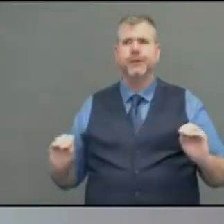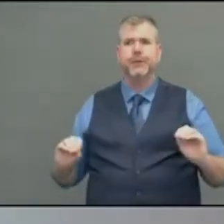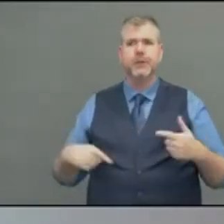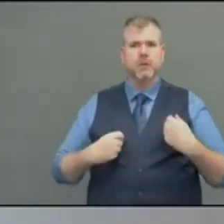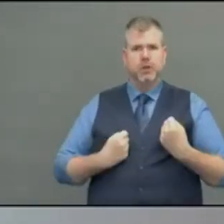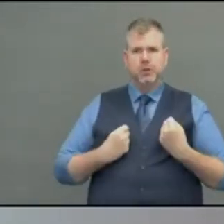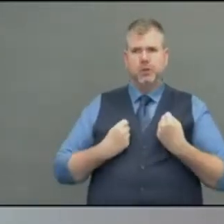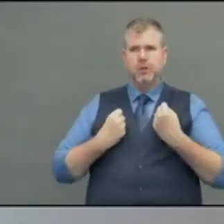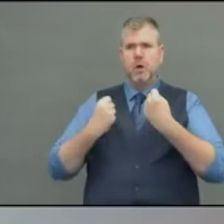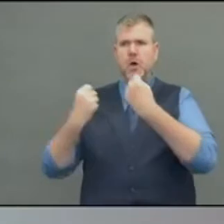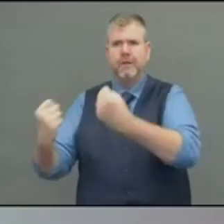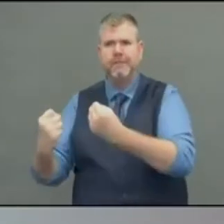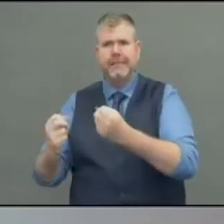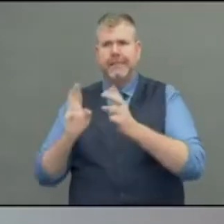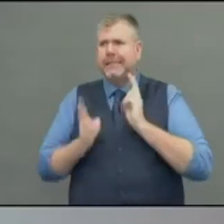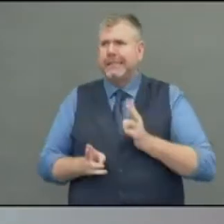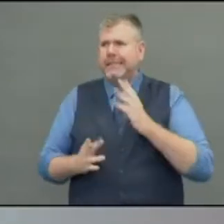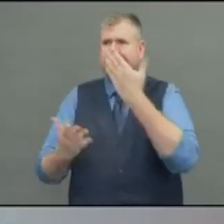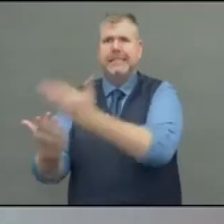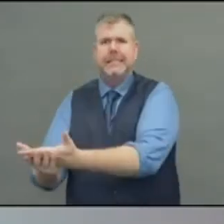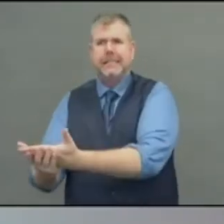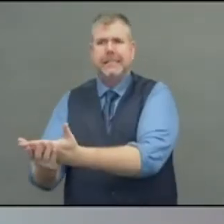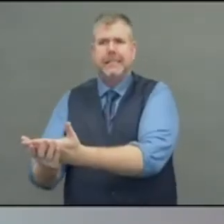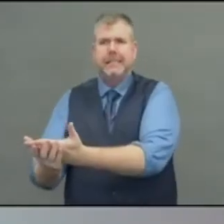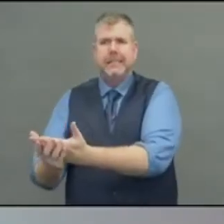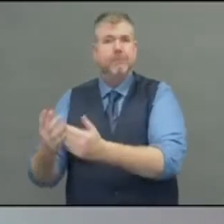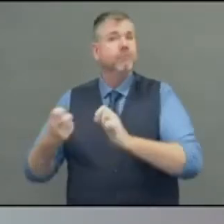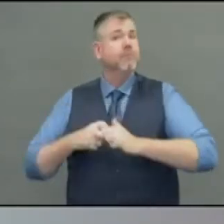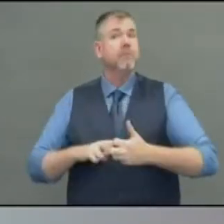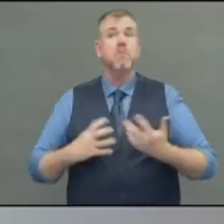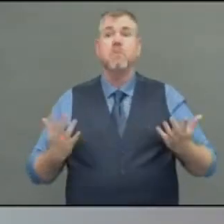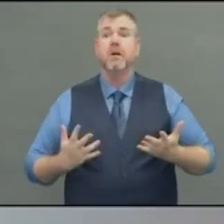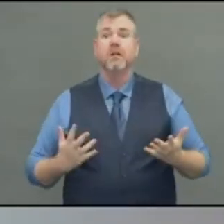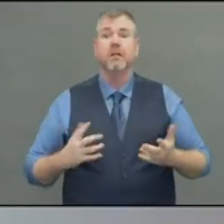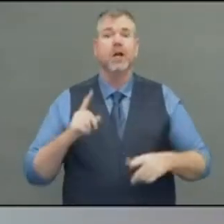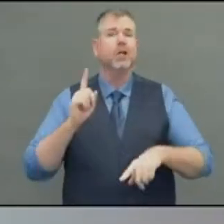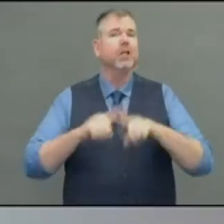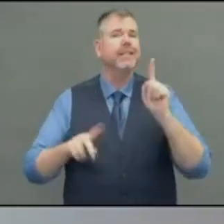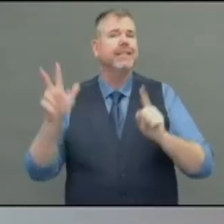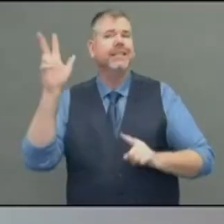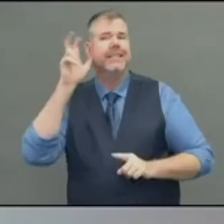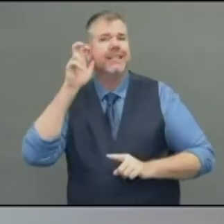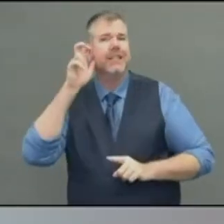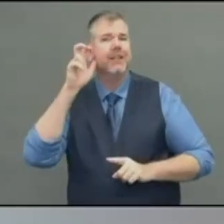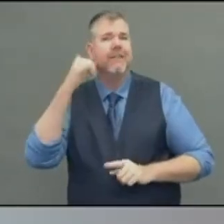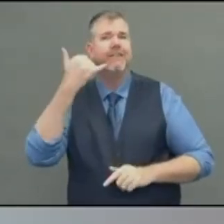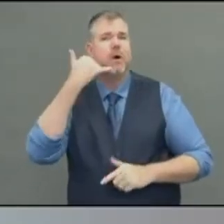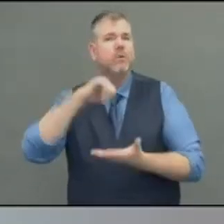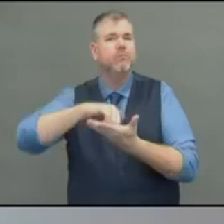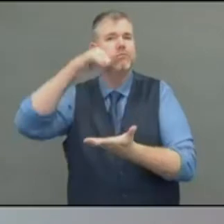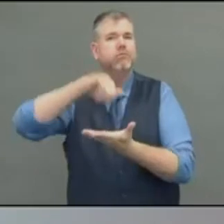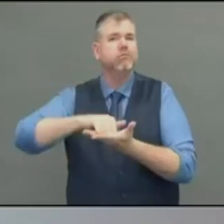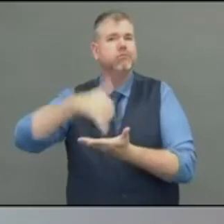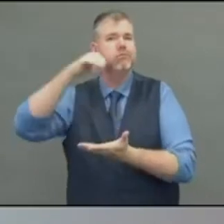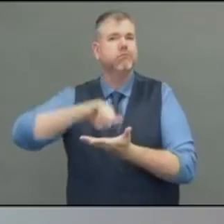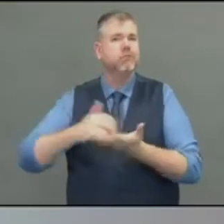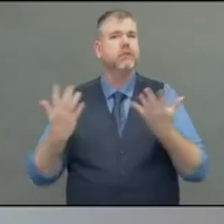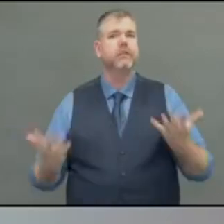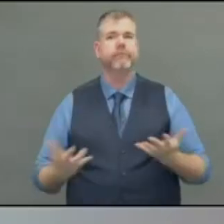the problem is that she can't hear her phone ring because she has a hearing loss. And so